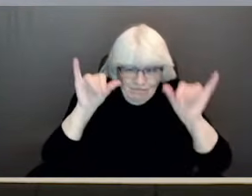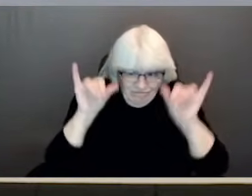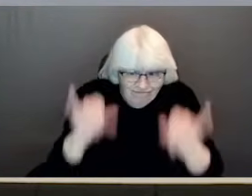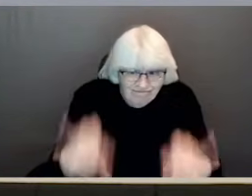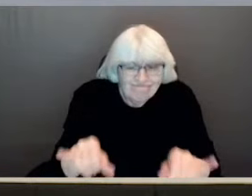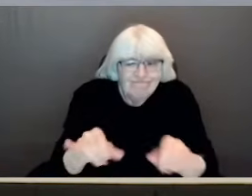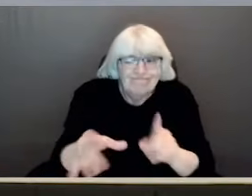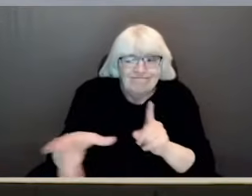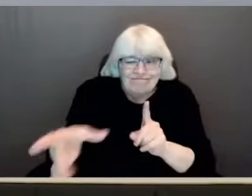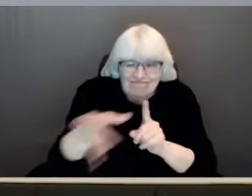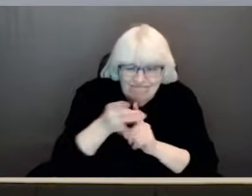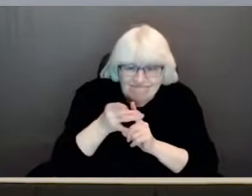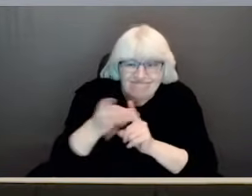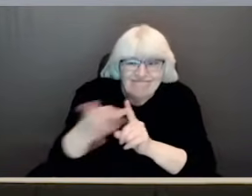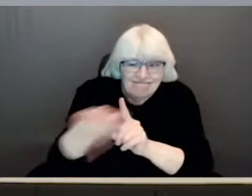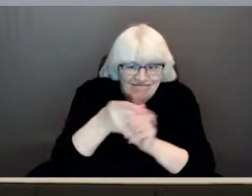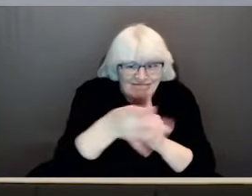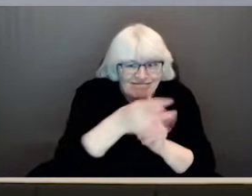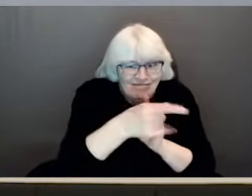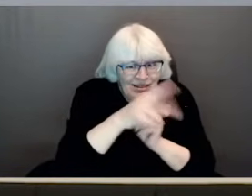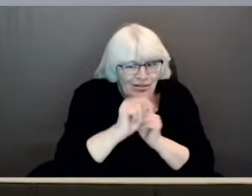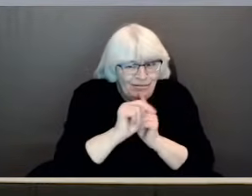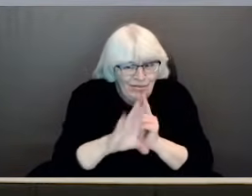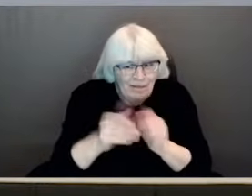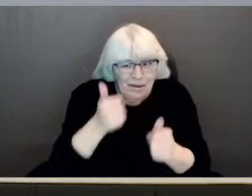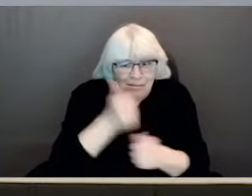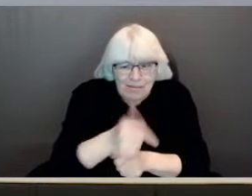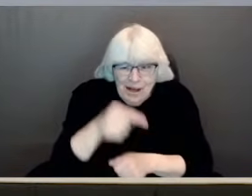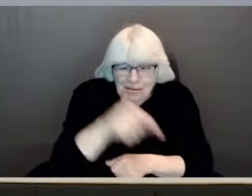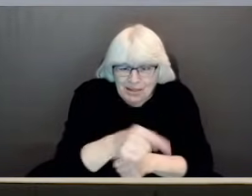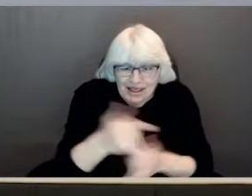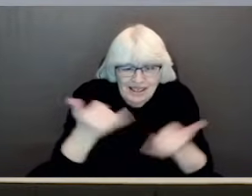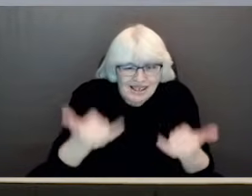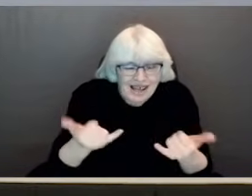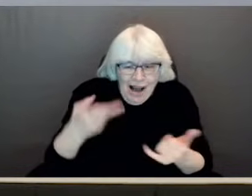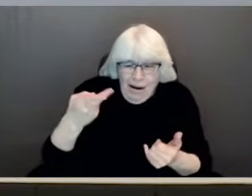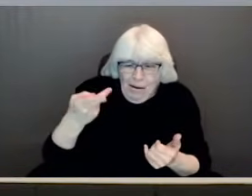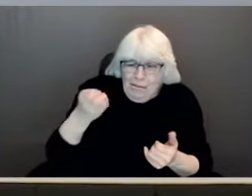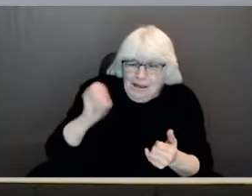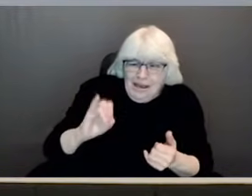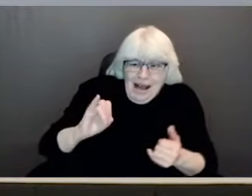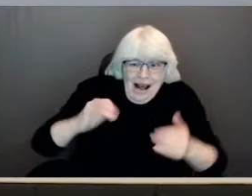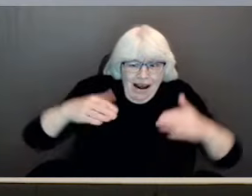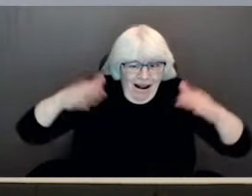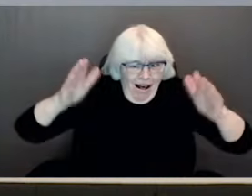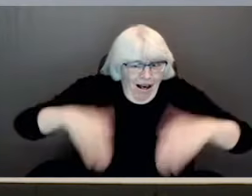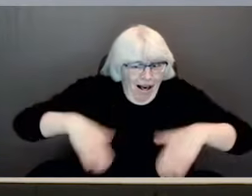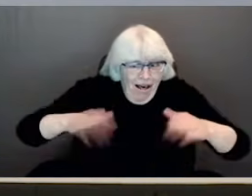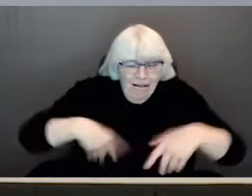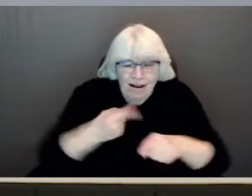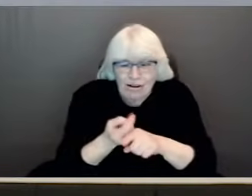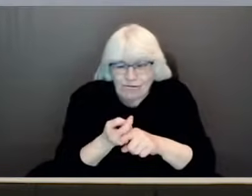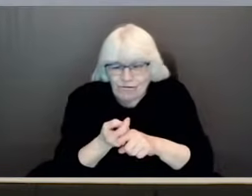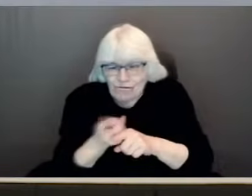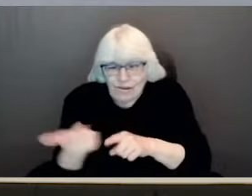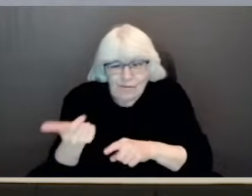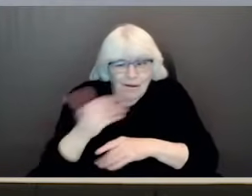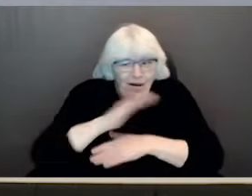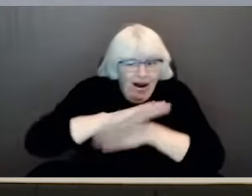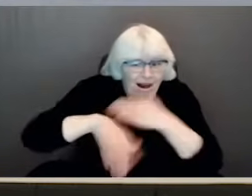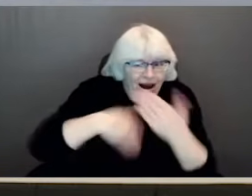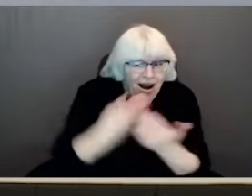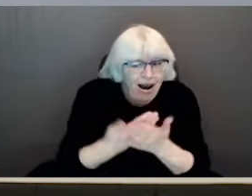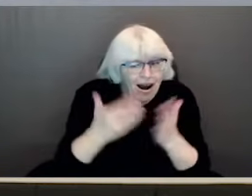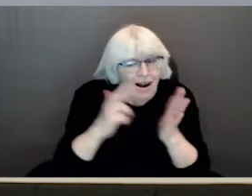Well, I think we announced today, a couple of measures, the start of, I think, easing some of these measures. And so what we look